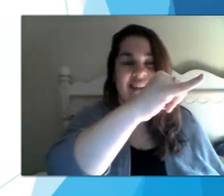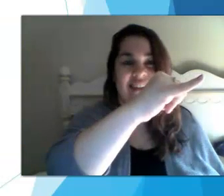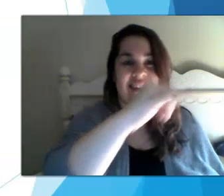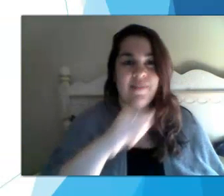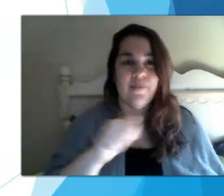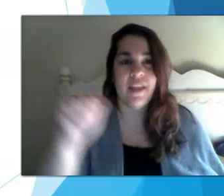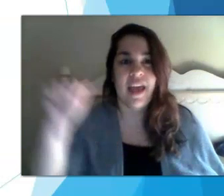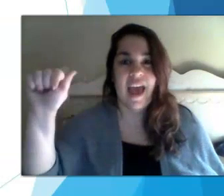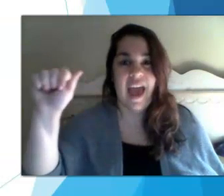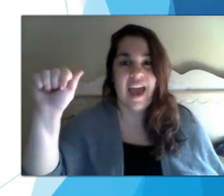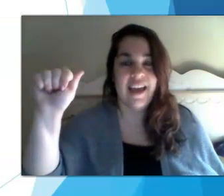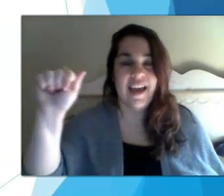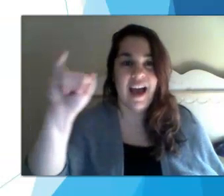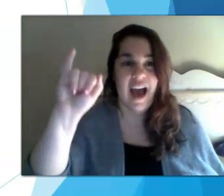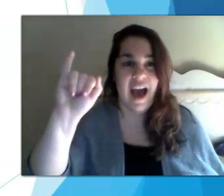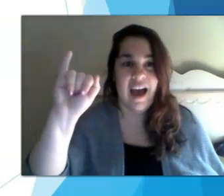Airplane.